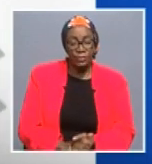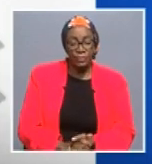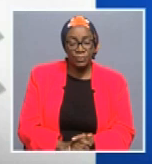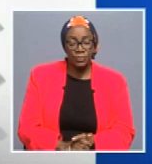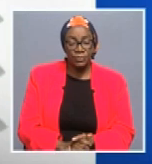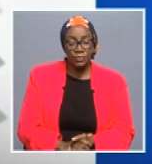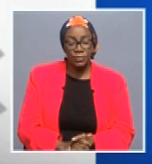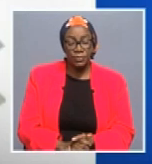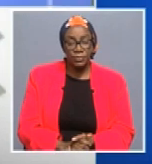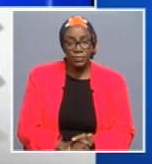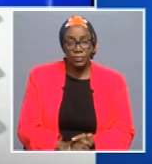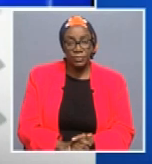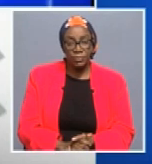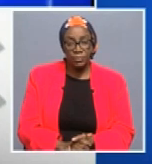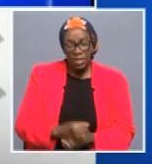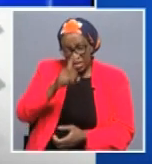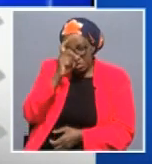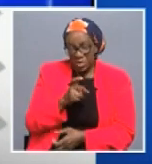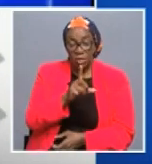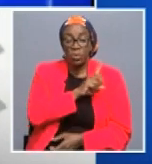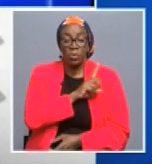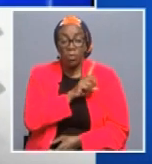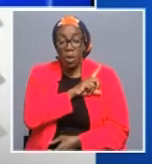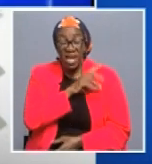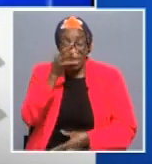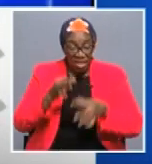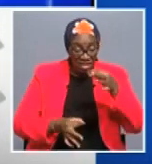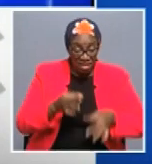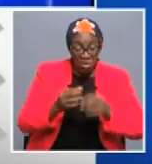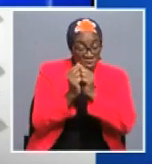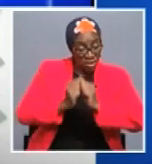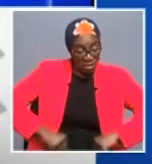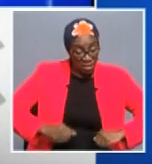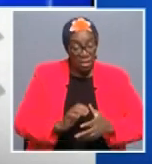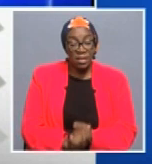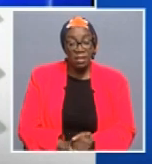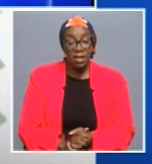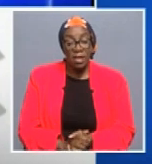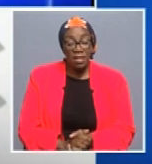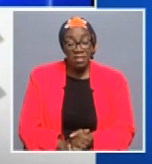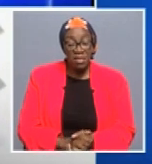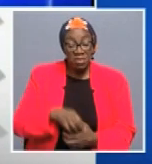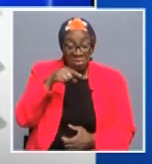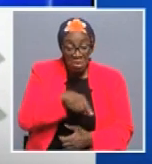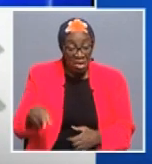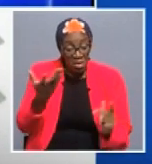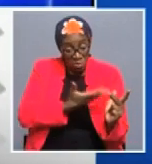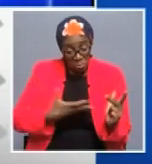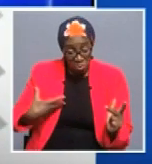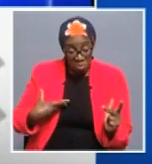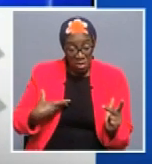John, why did the court rule that the accused was being unlawfully detained? As you rightfully said